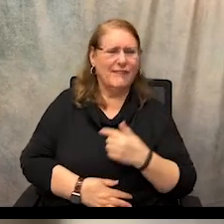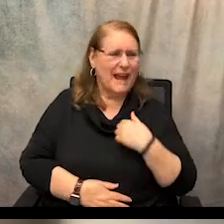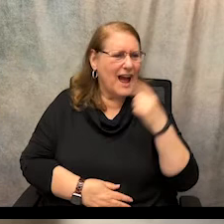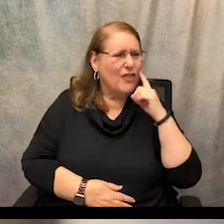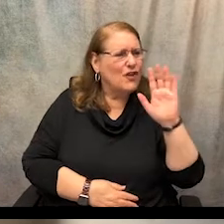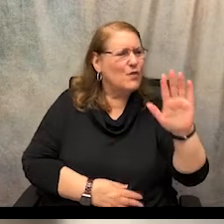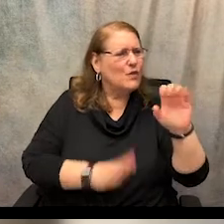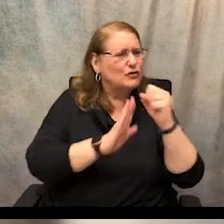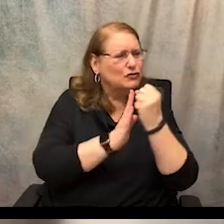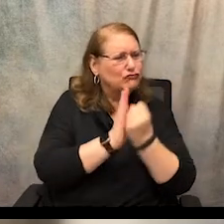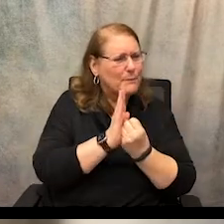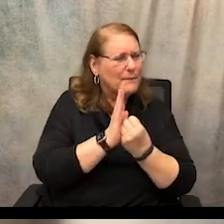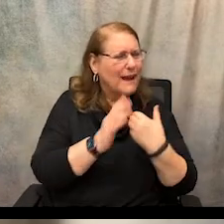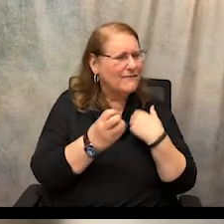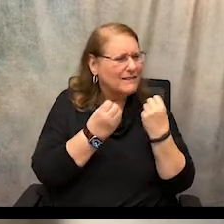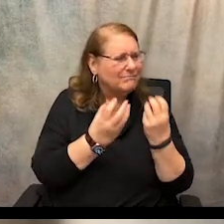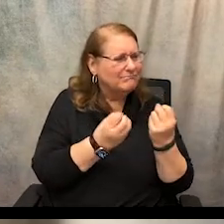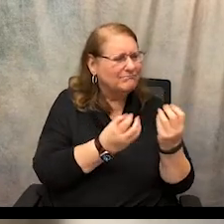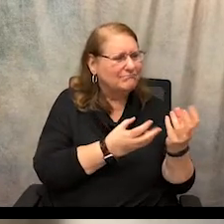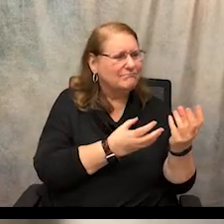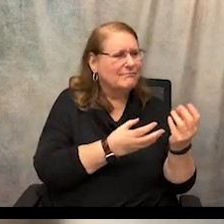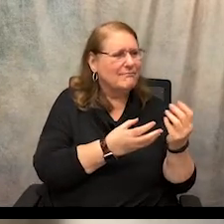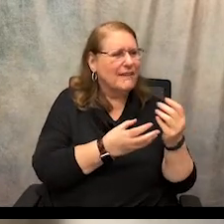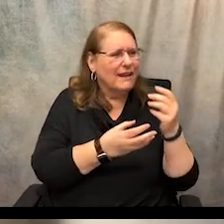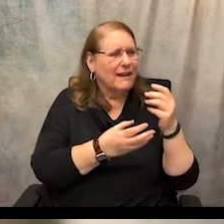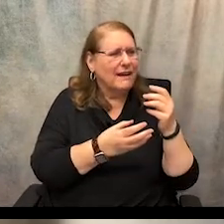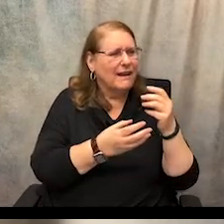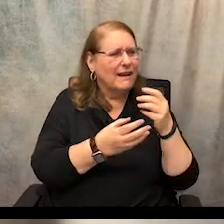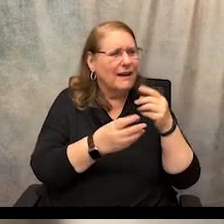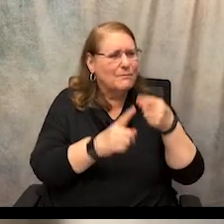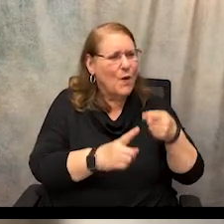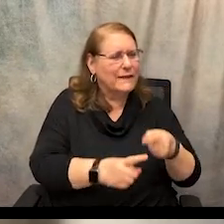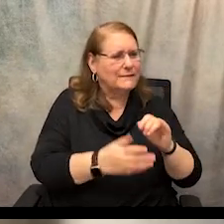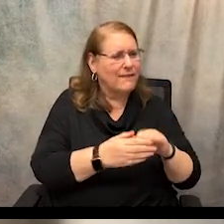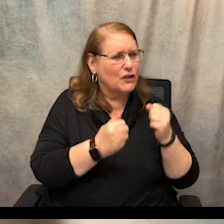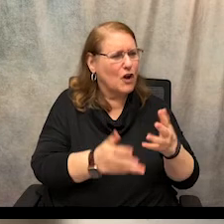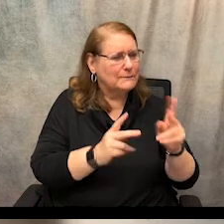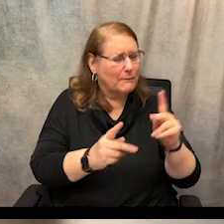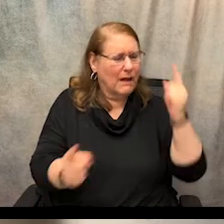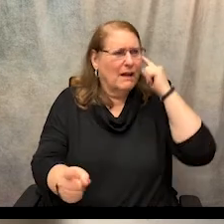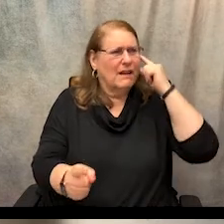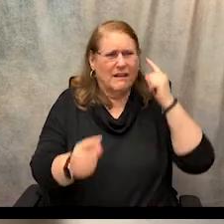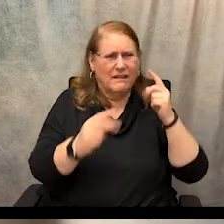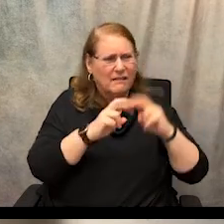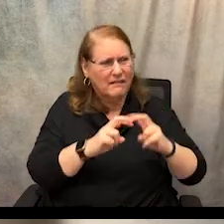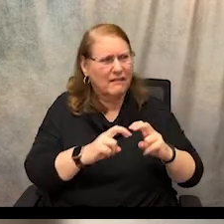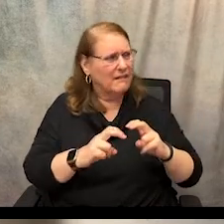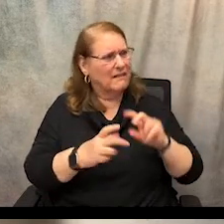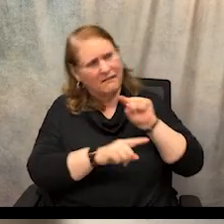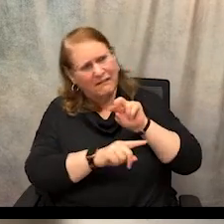full of some very thought-provoking observations about history, and who gets to tell history, and how